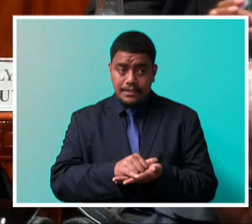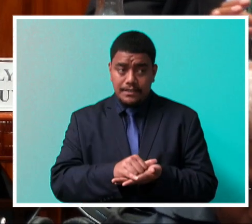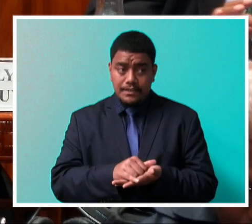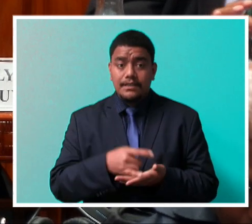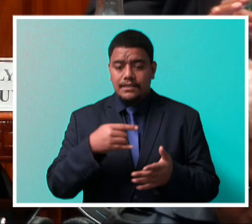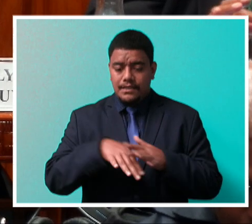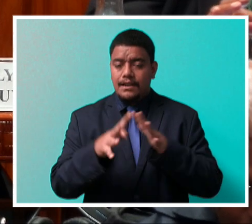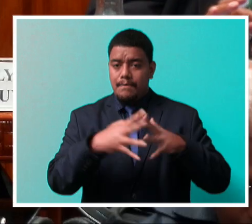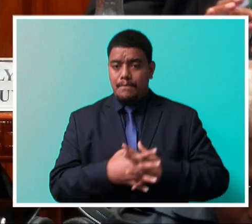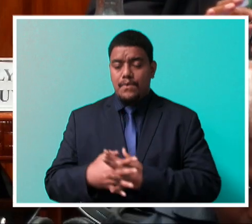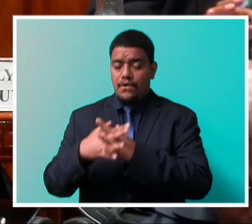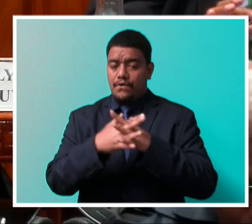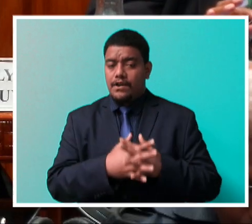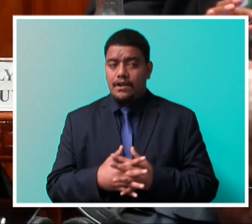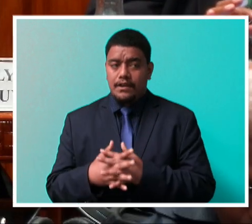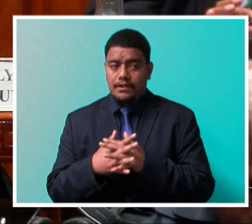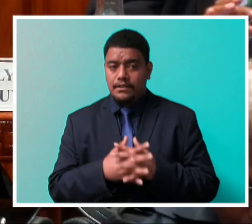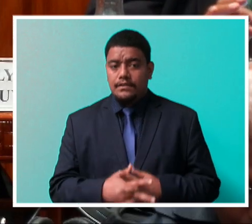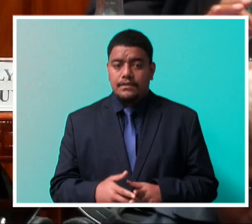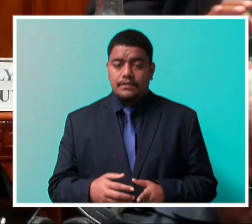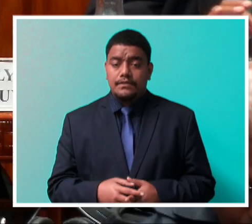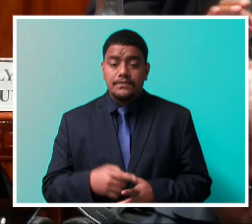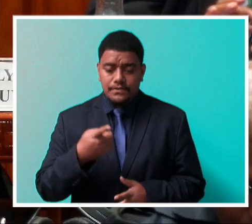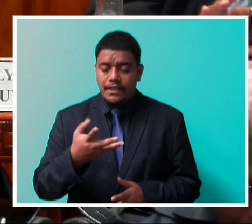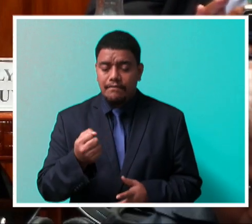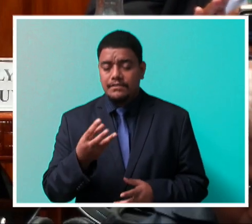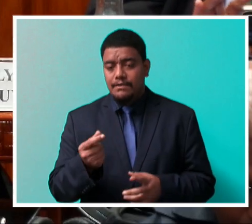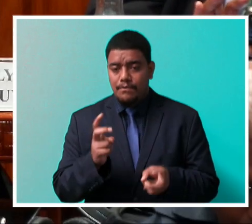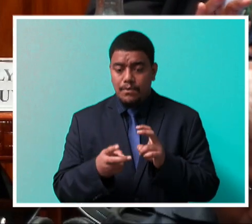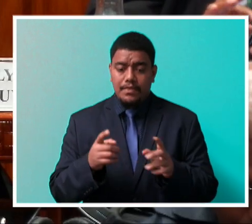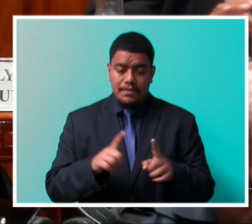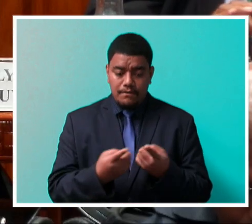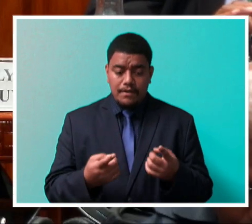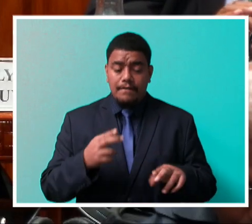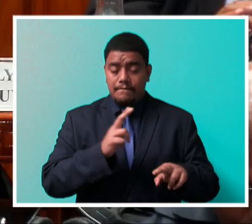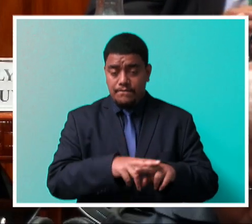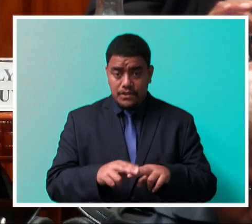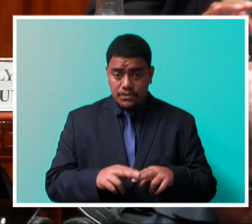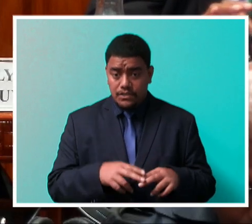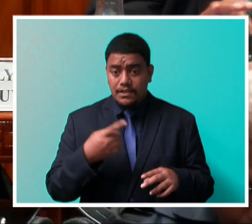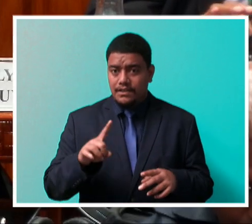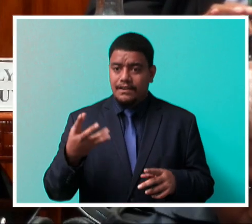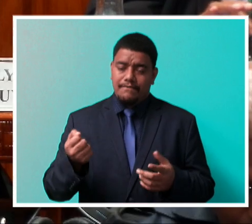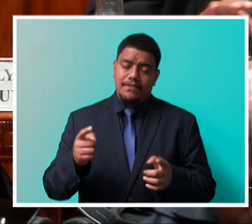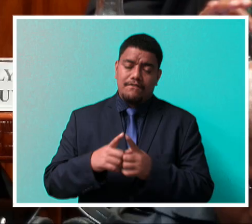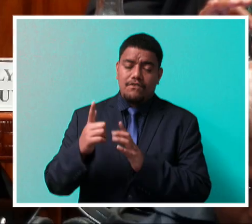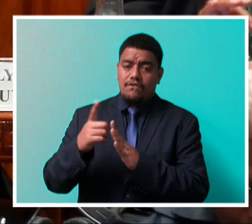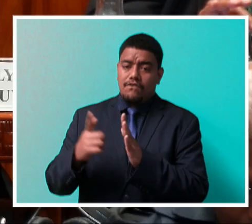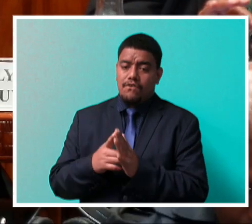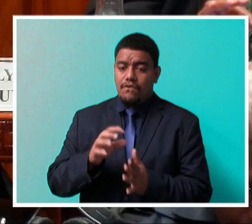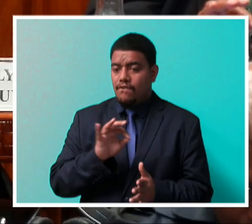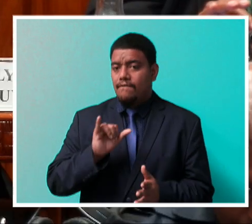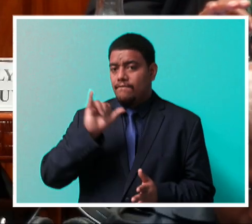States. That rating is not a technicality. It is the difference between Fiji Airways flying to Los Angeles and not flying to